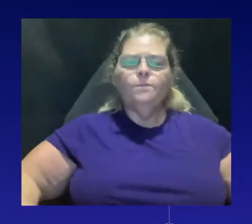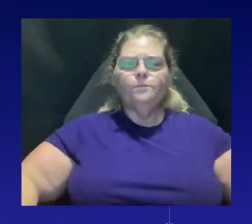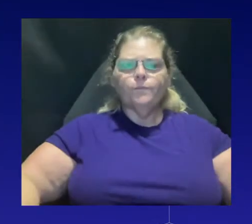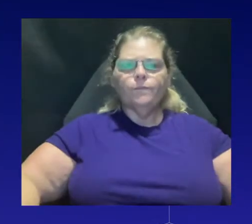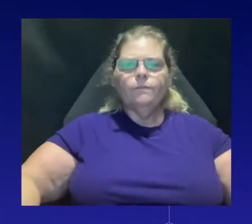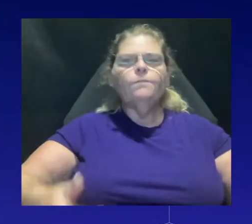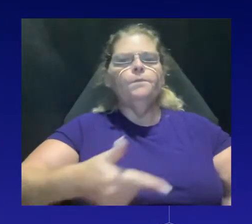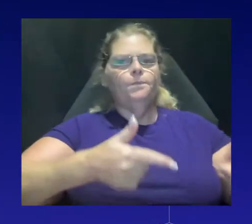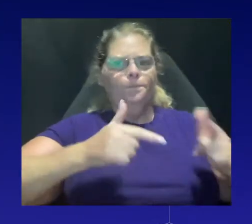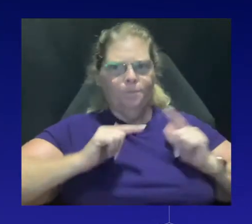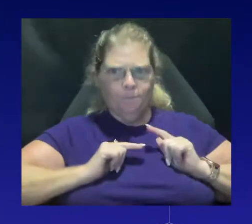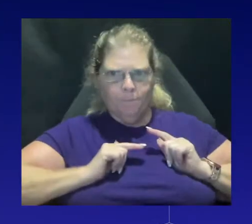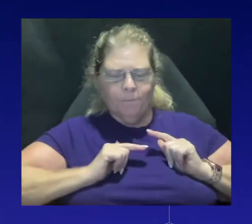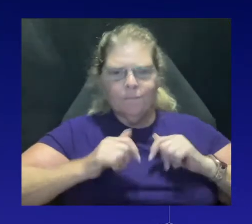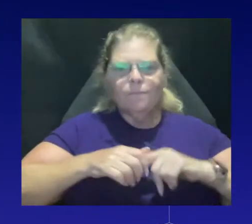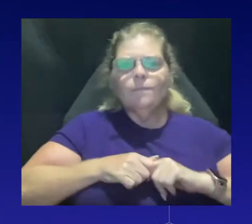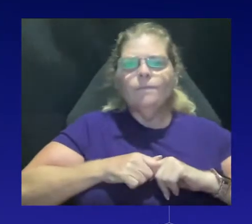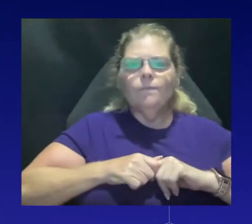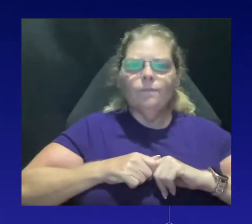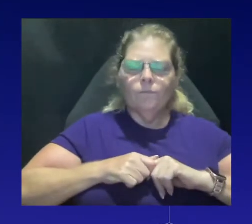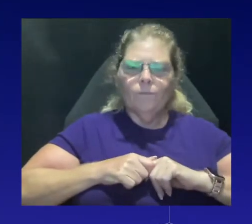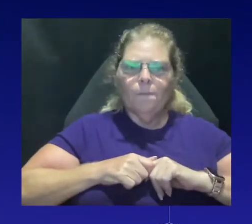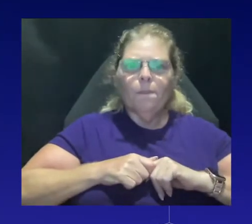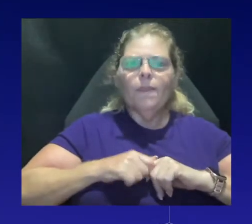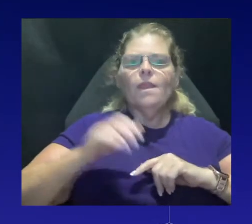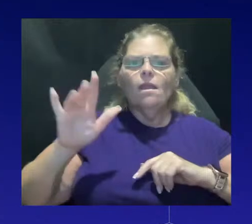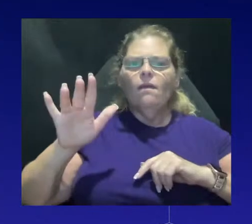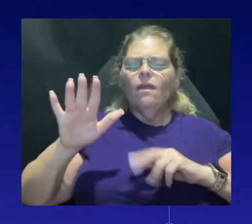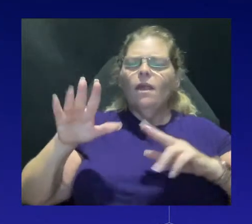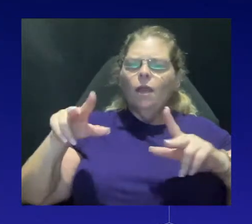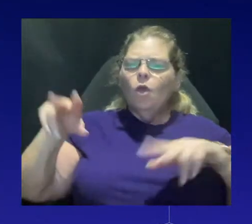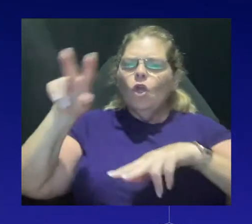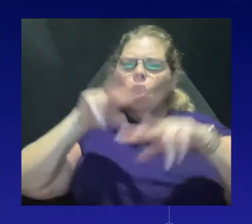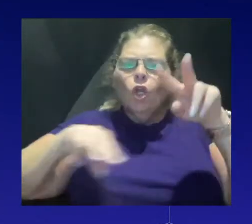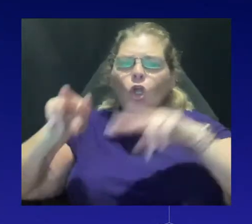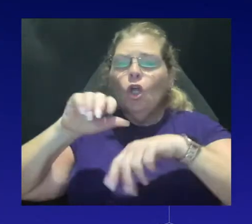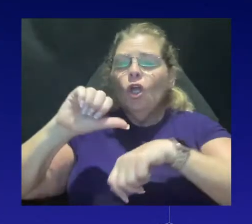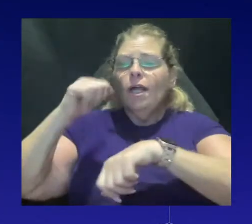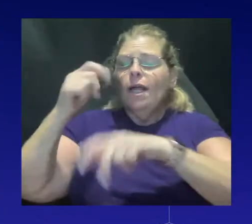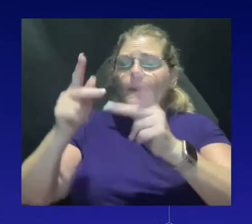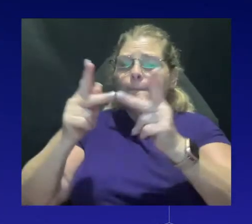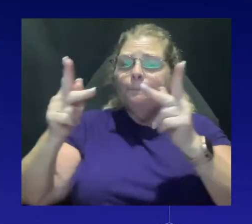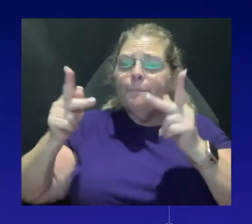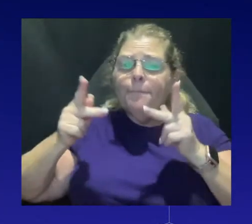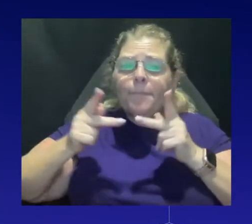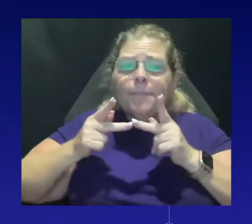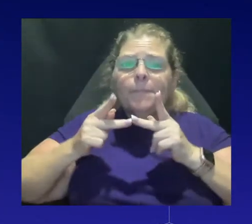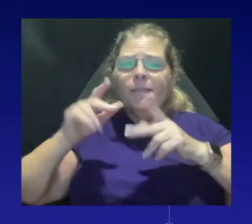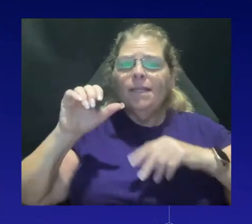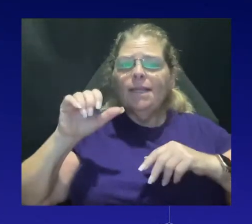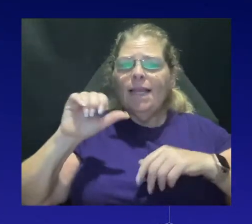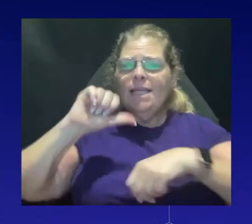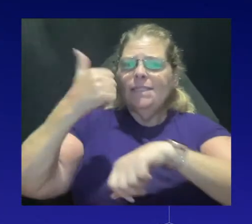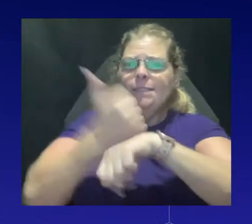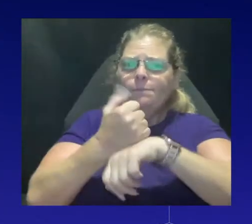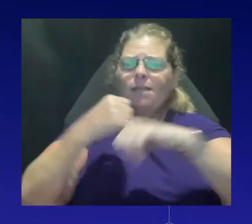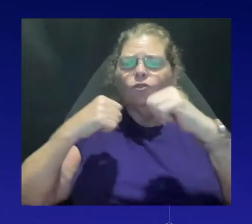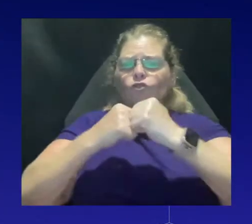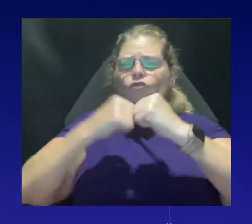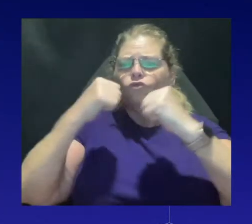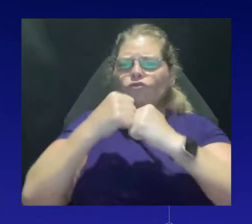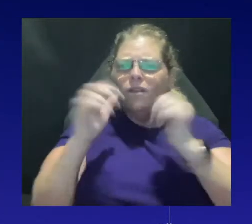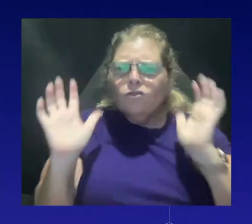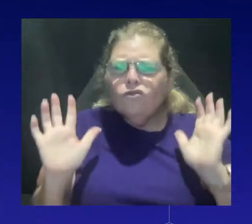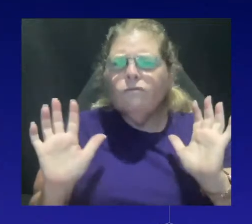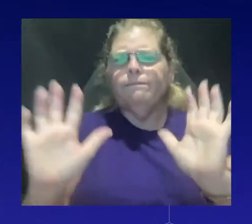We are really looking at these place-based structural drivers of health in a new way. And I think in a way we're